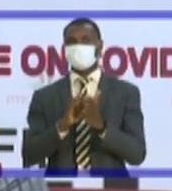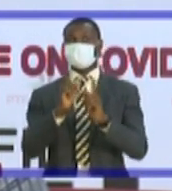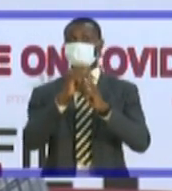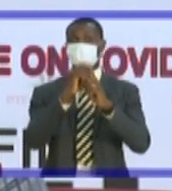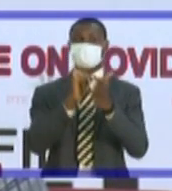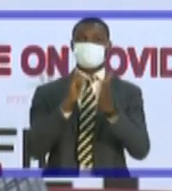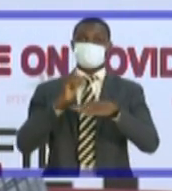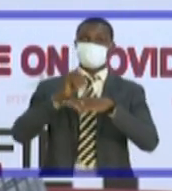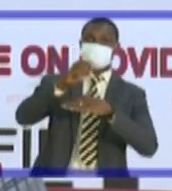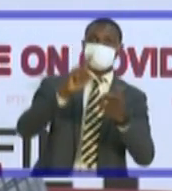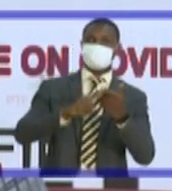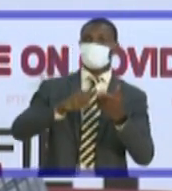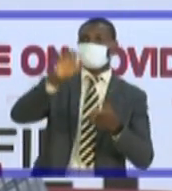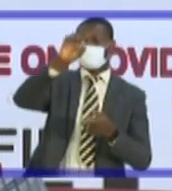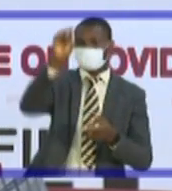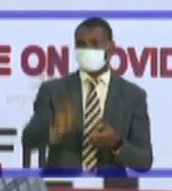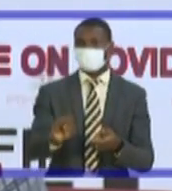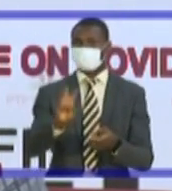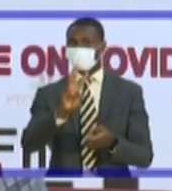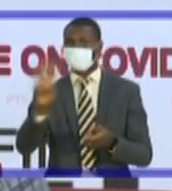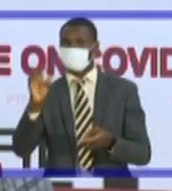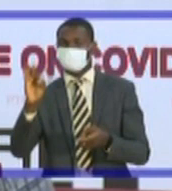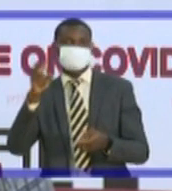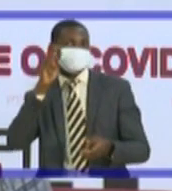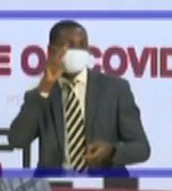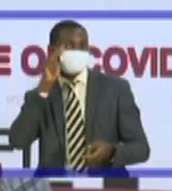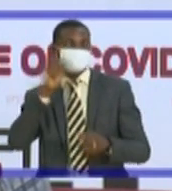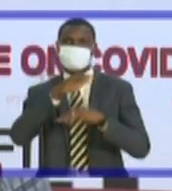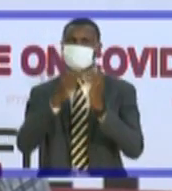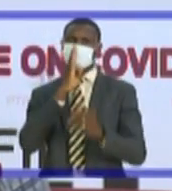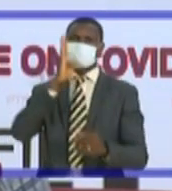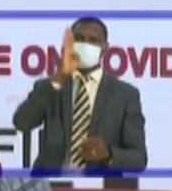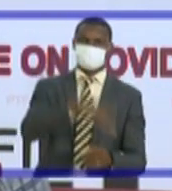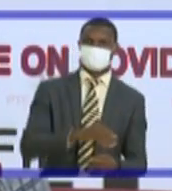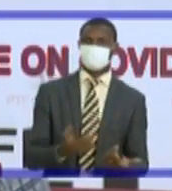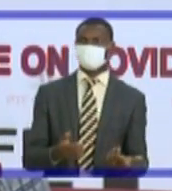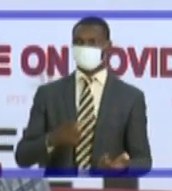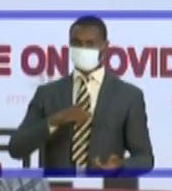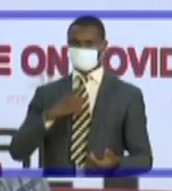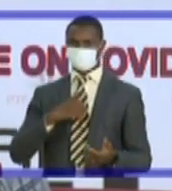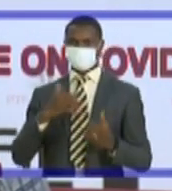southwestern part of this country is bad. The Lagos have taken their own to the lagoon.